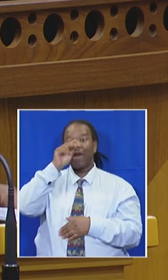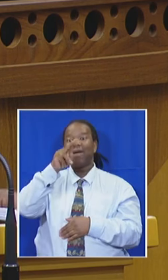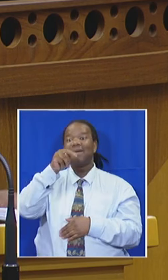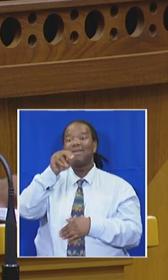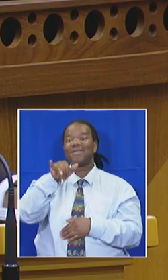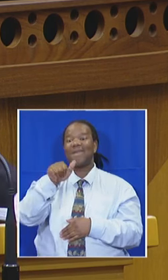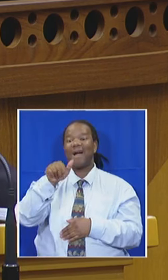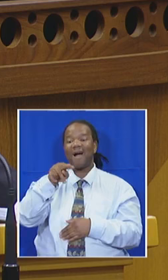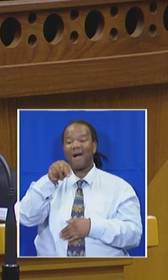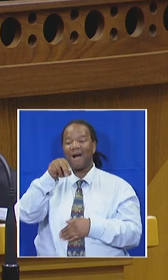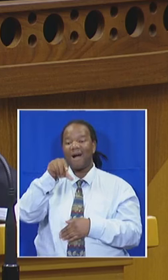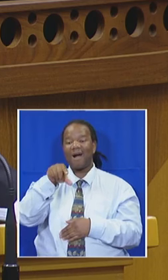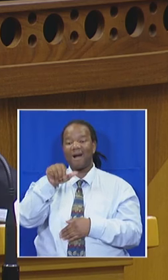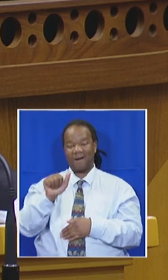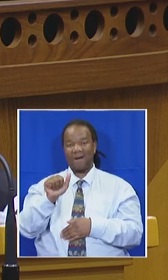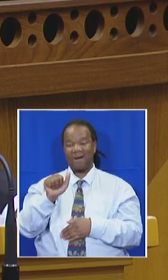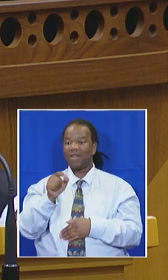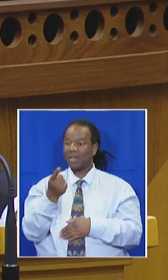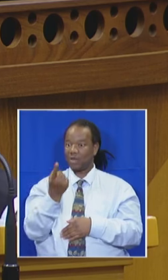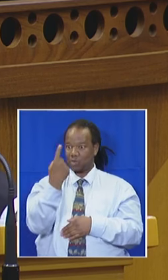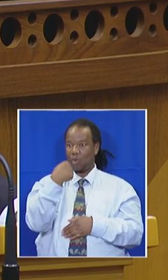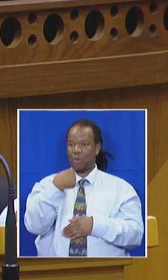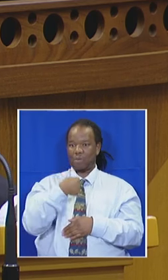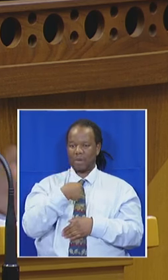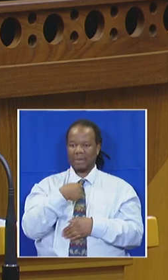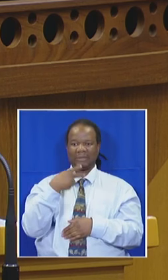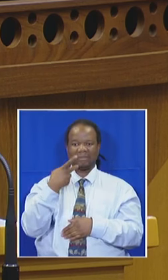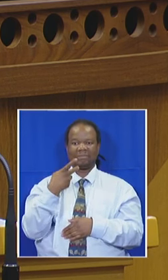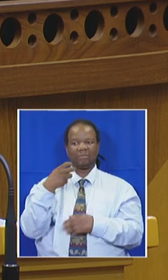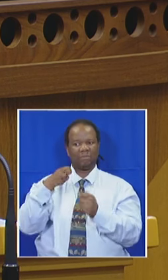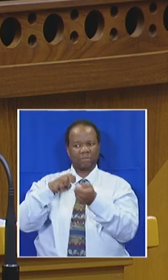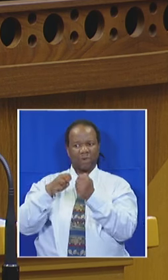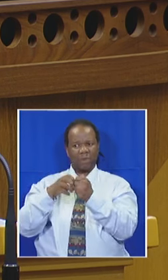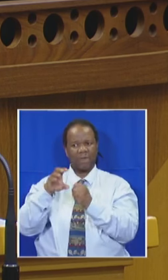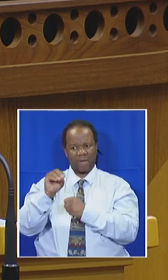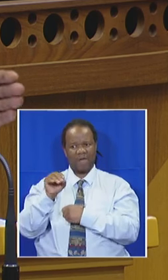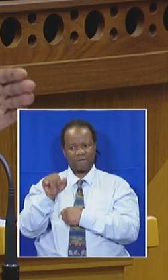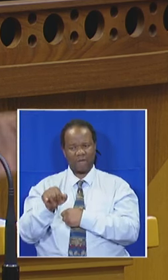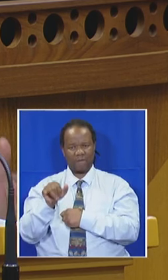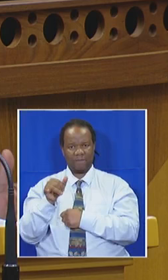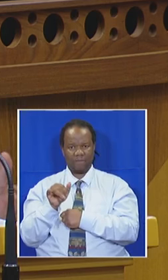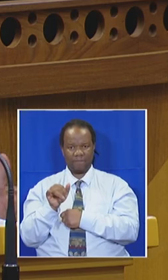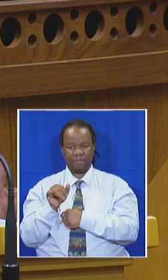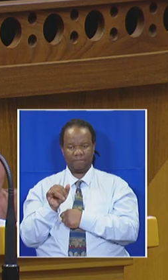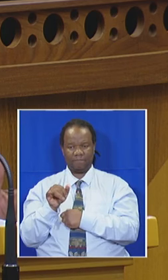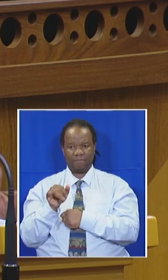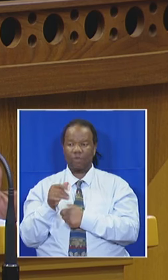was that they are faced with a problem that they